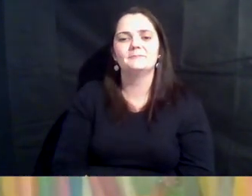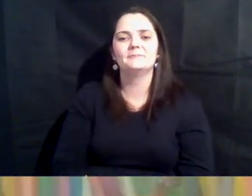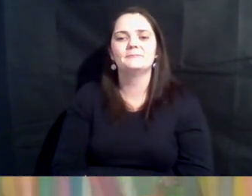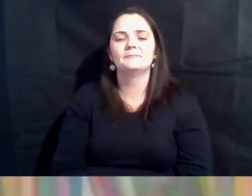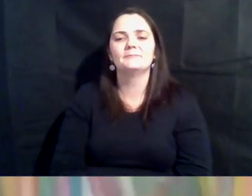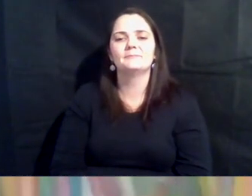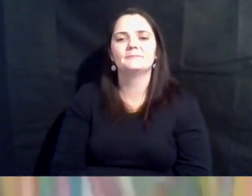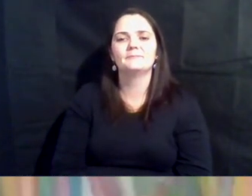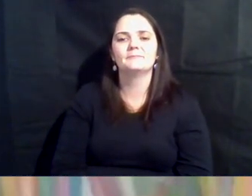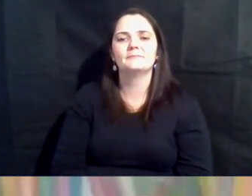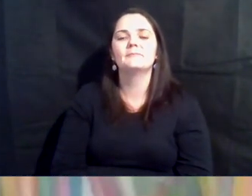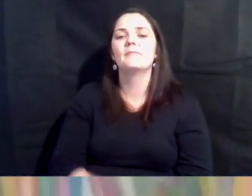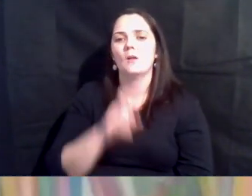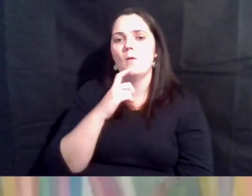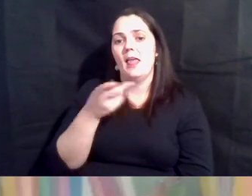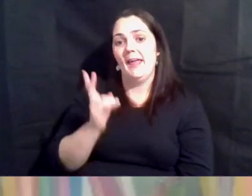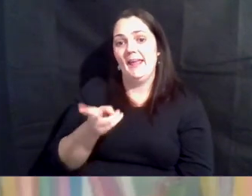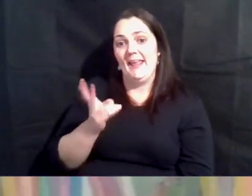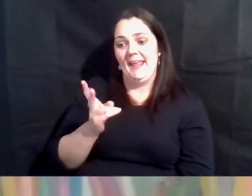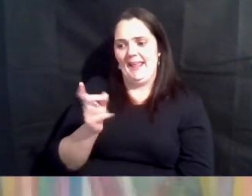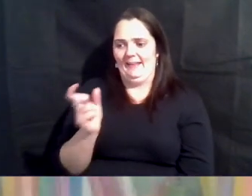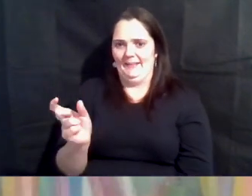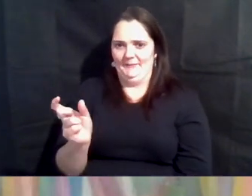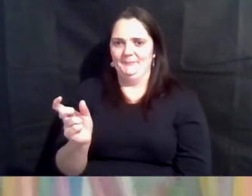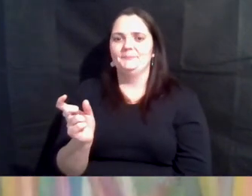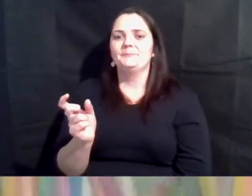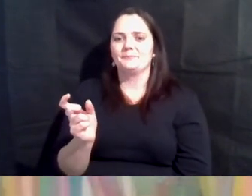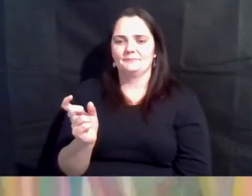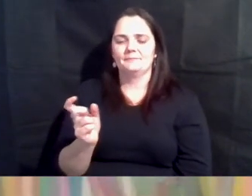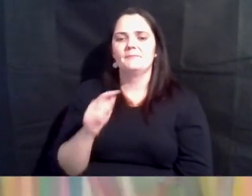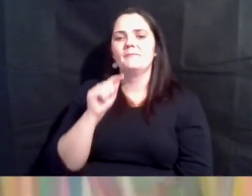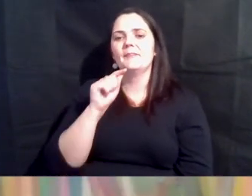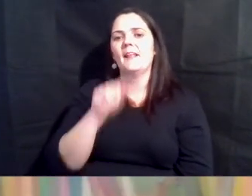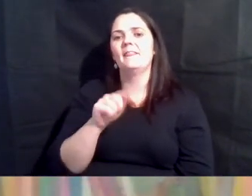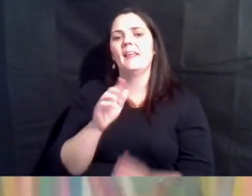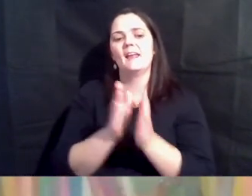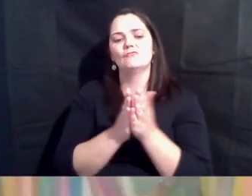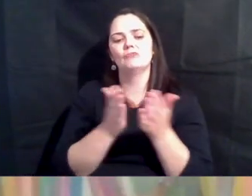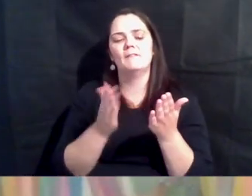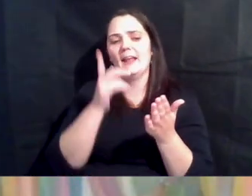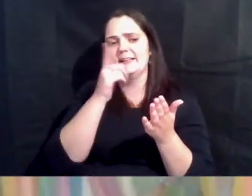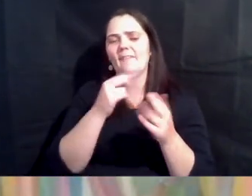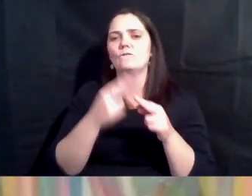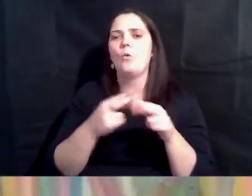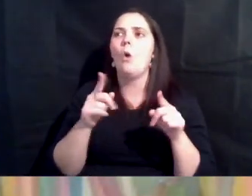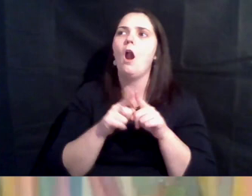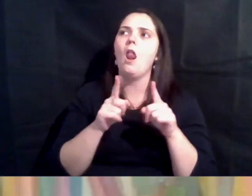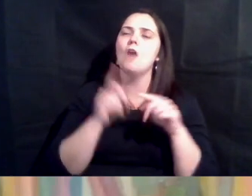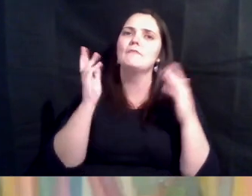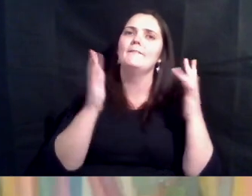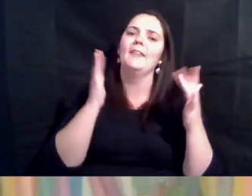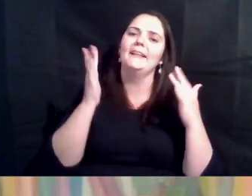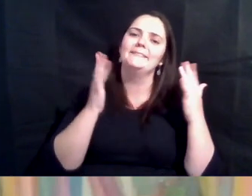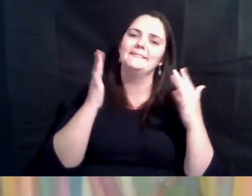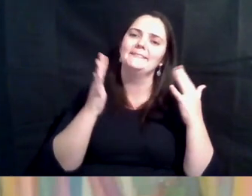same thing again. But obviously I'm making like kind of like a reflective zine, but zines can journaling can